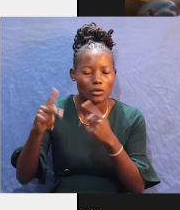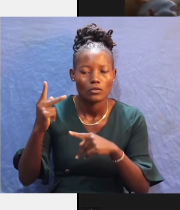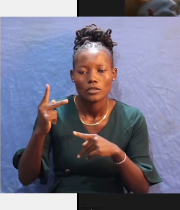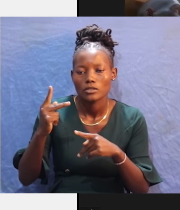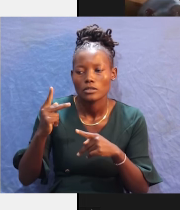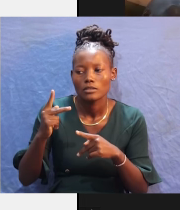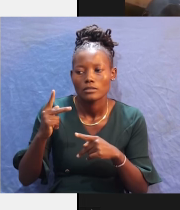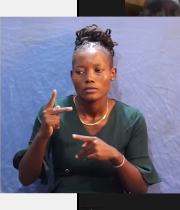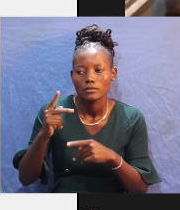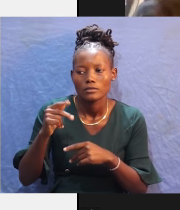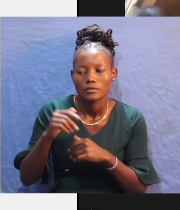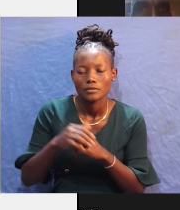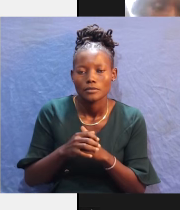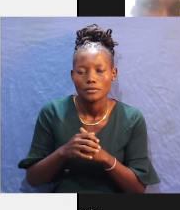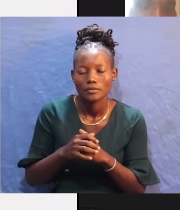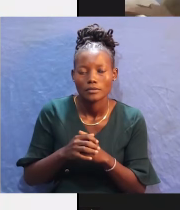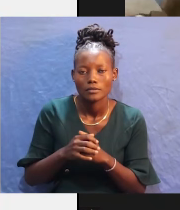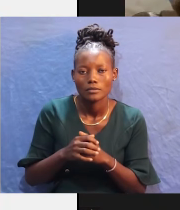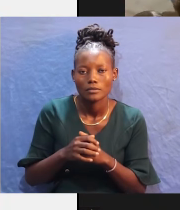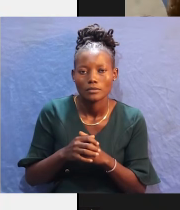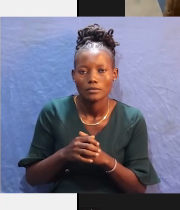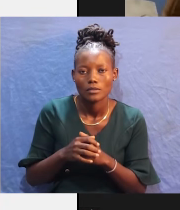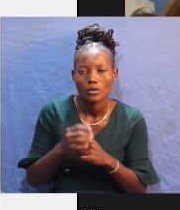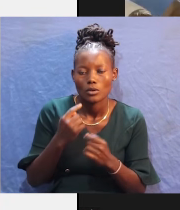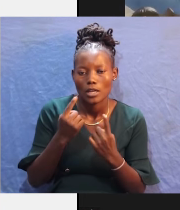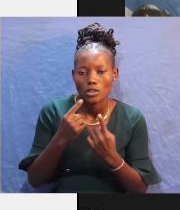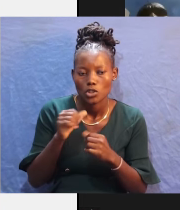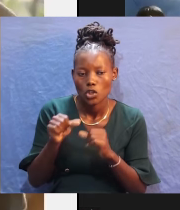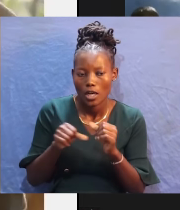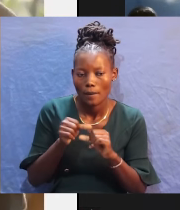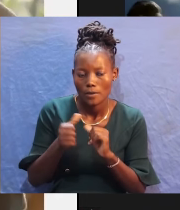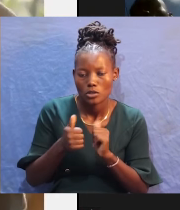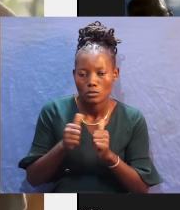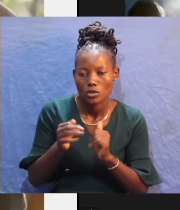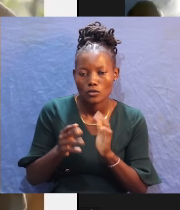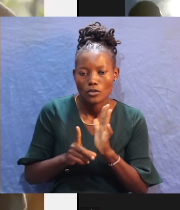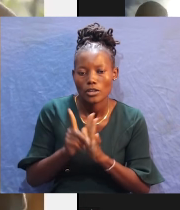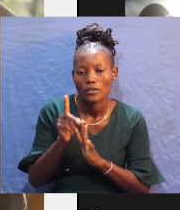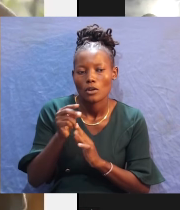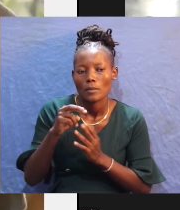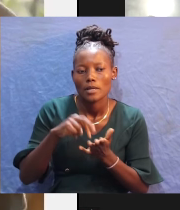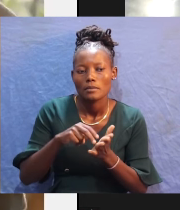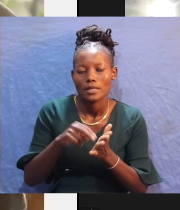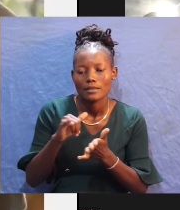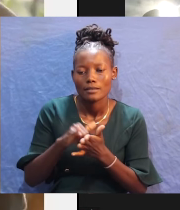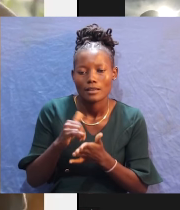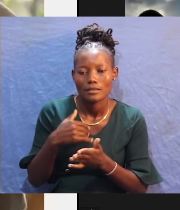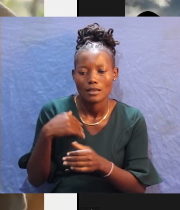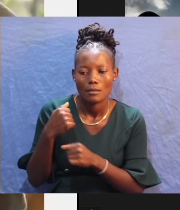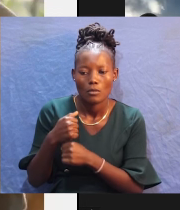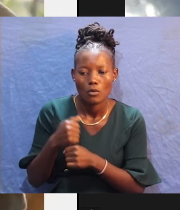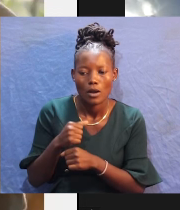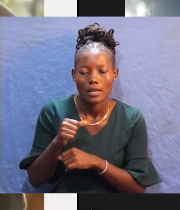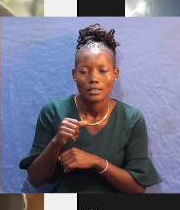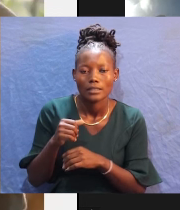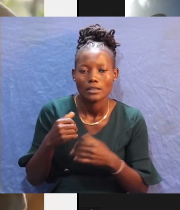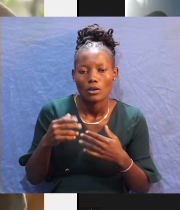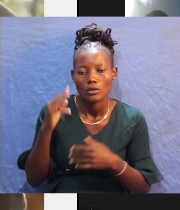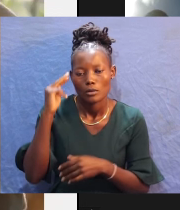the first element, which is sport. But when I talk about sport for development, that means that I am working on better health